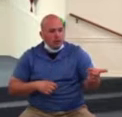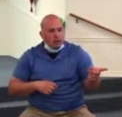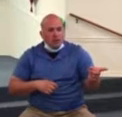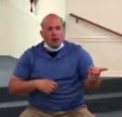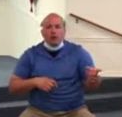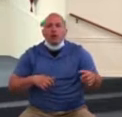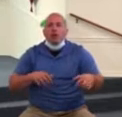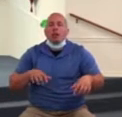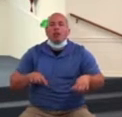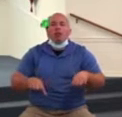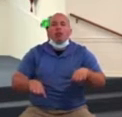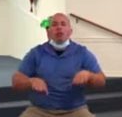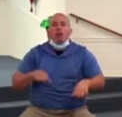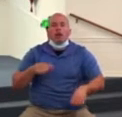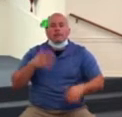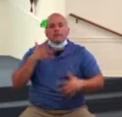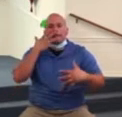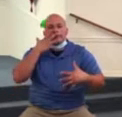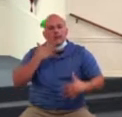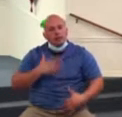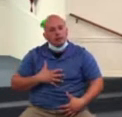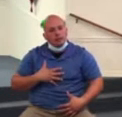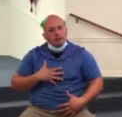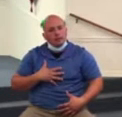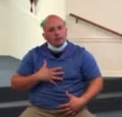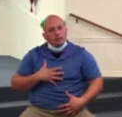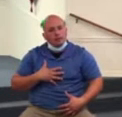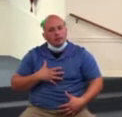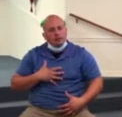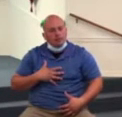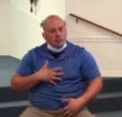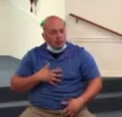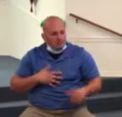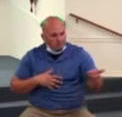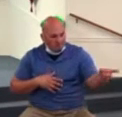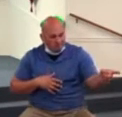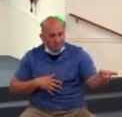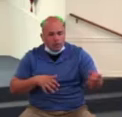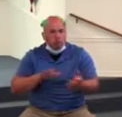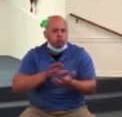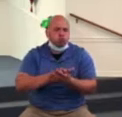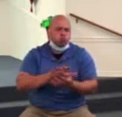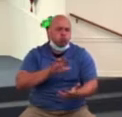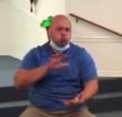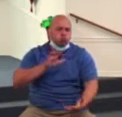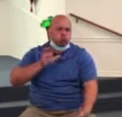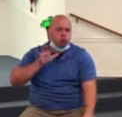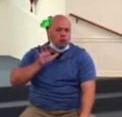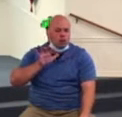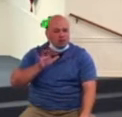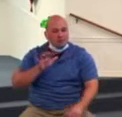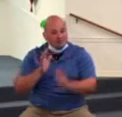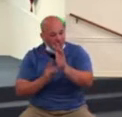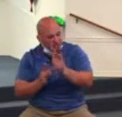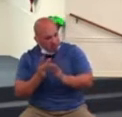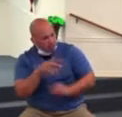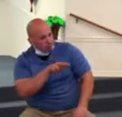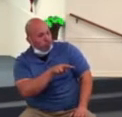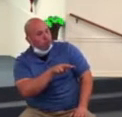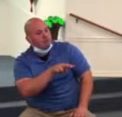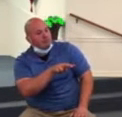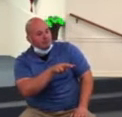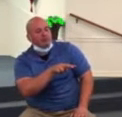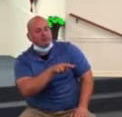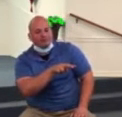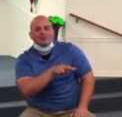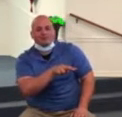became very sad because he was very wealthy. Jesus looked at him and said, "How hard